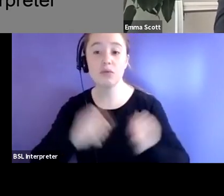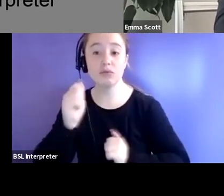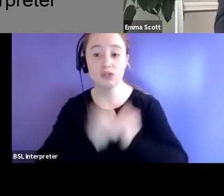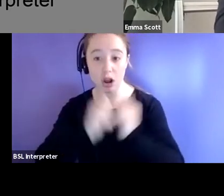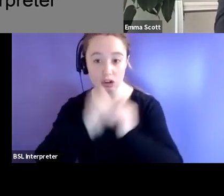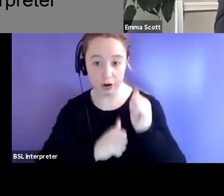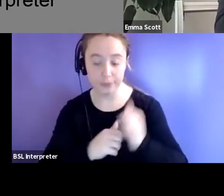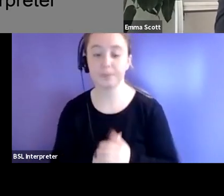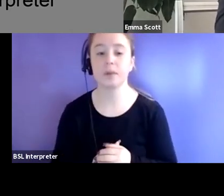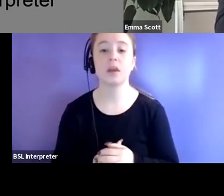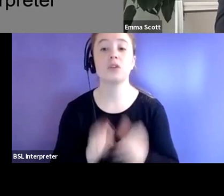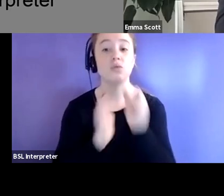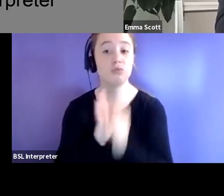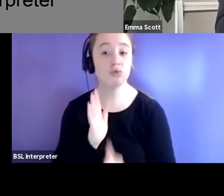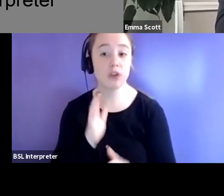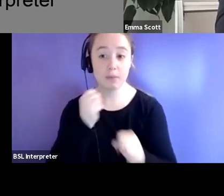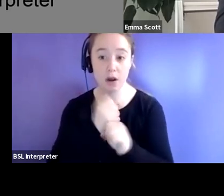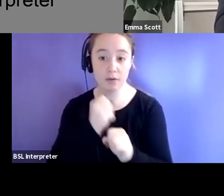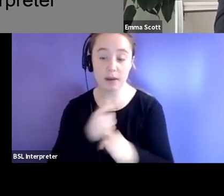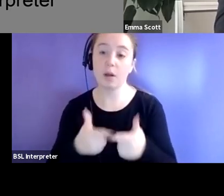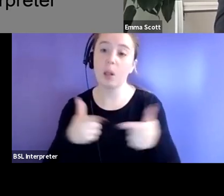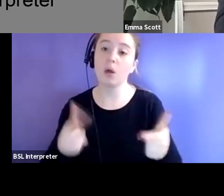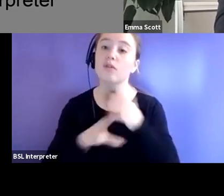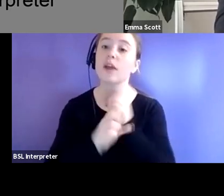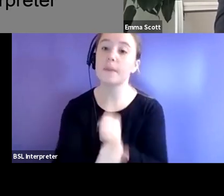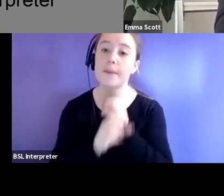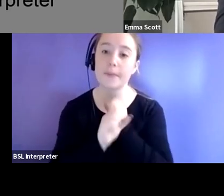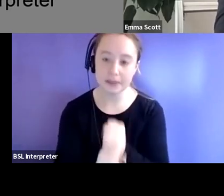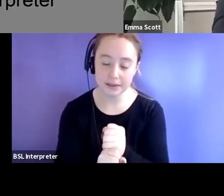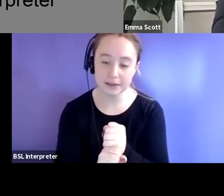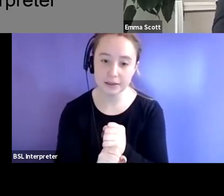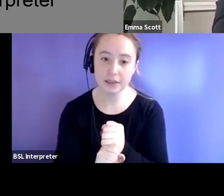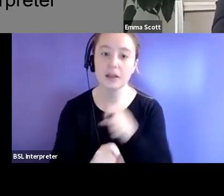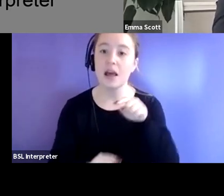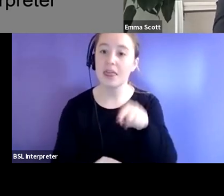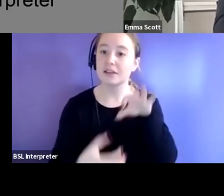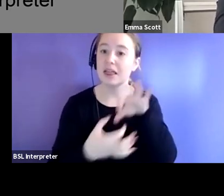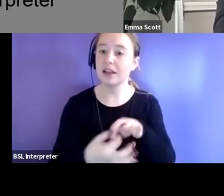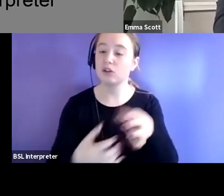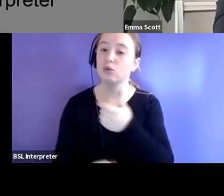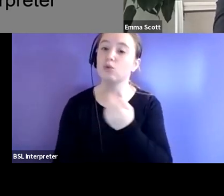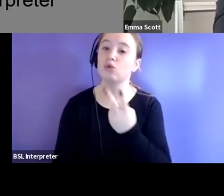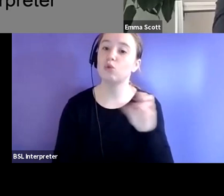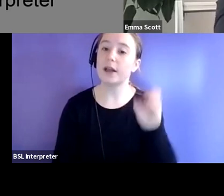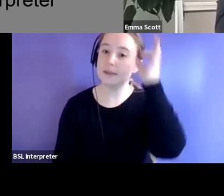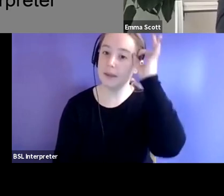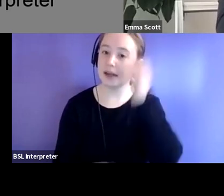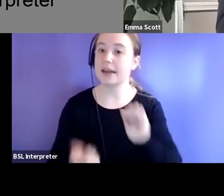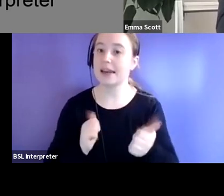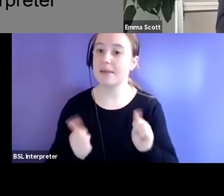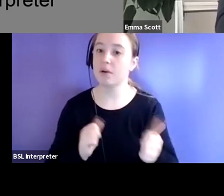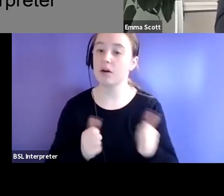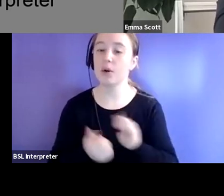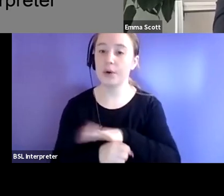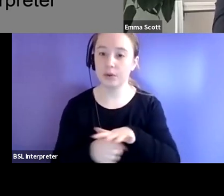Within programme for government, there's a range of commitments which relate to the 20-minute neighbourhood. That's about, we've already mentioned, sort